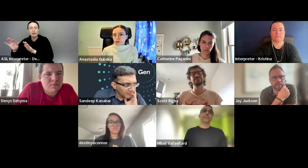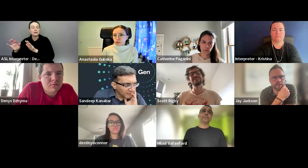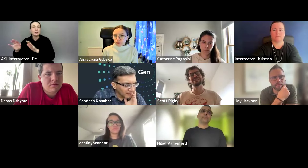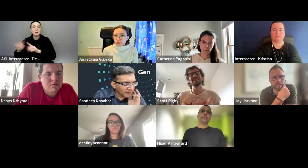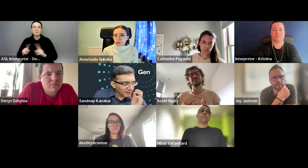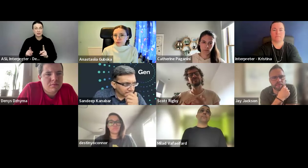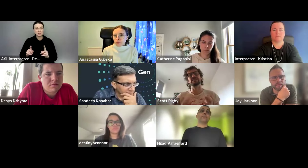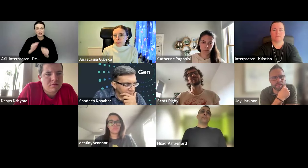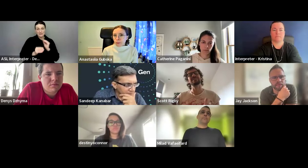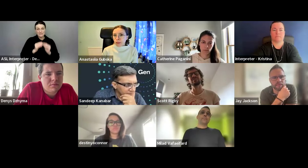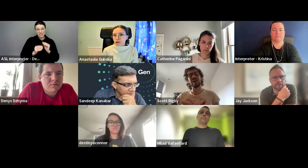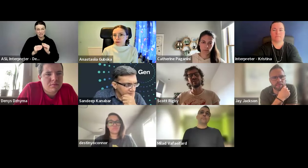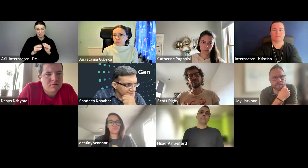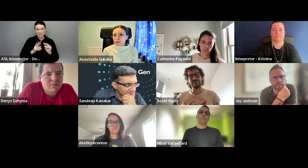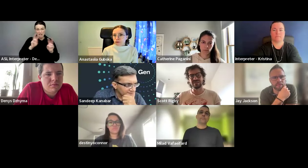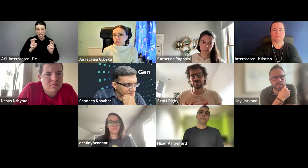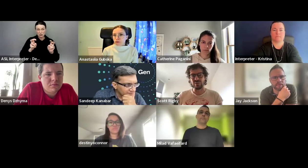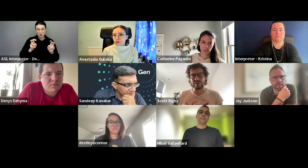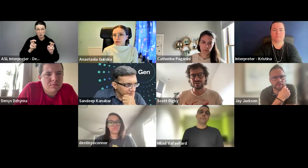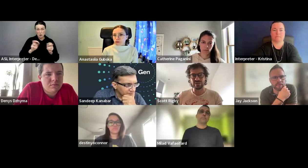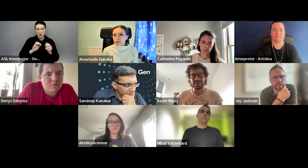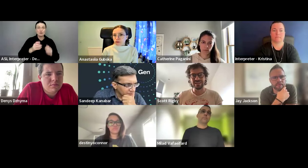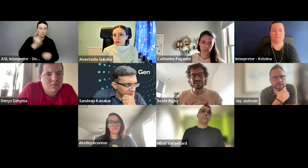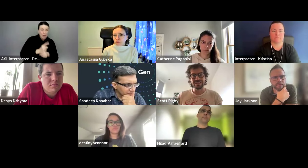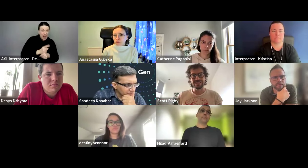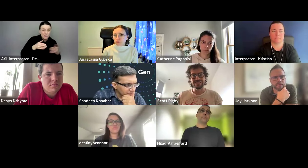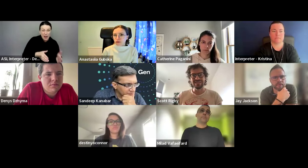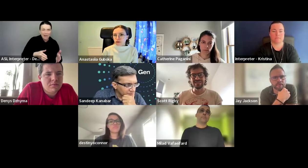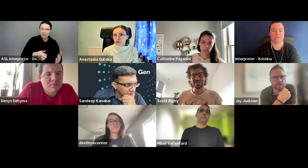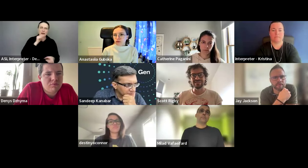but does it fix it in the way that we think is the right way to do it?